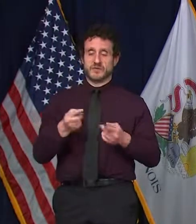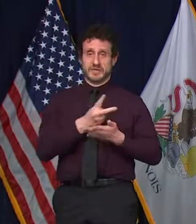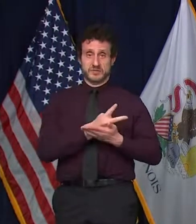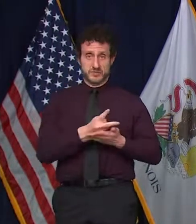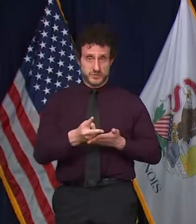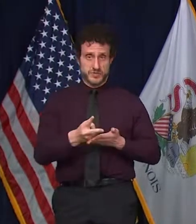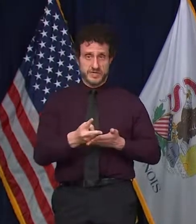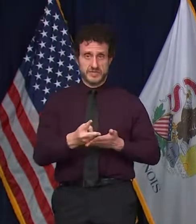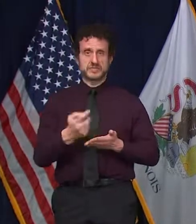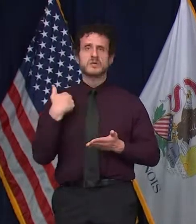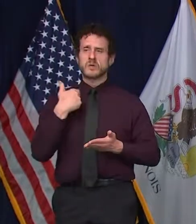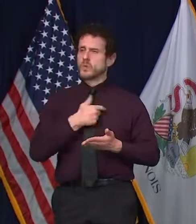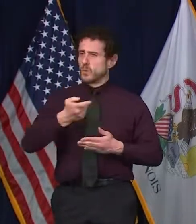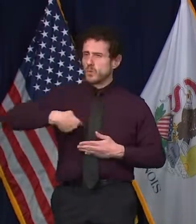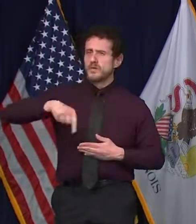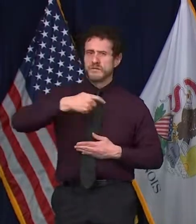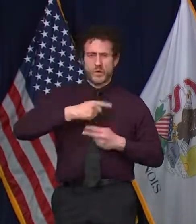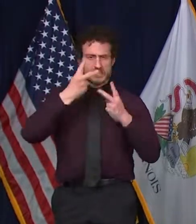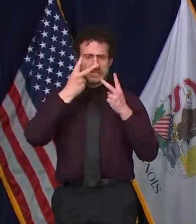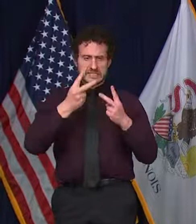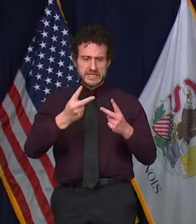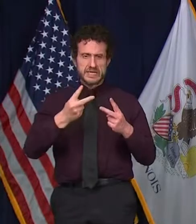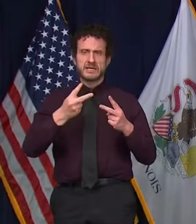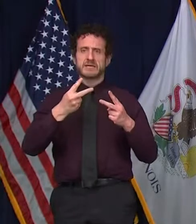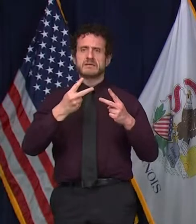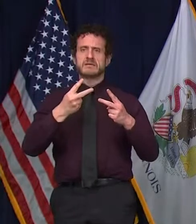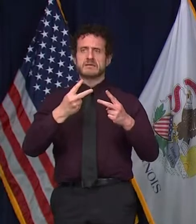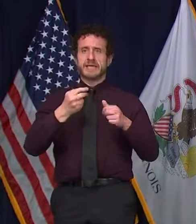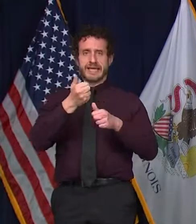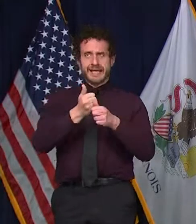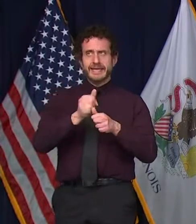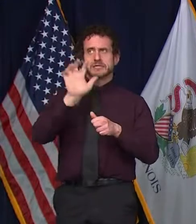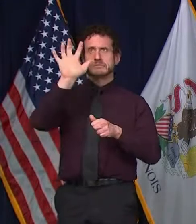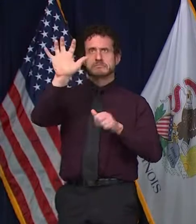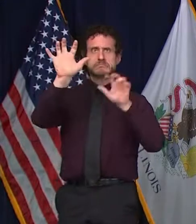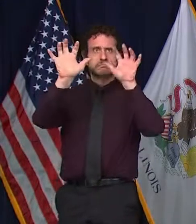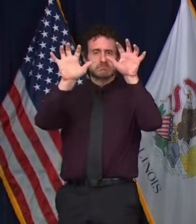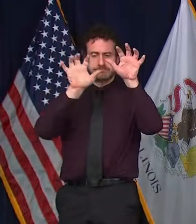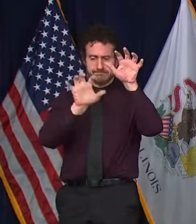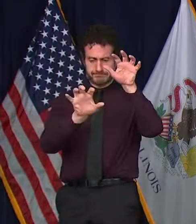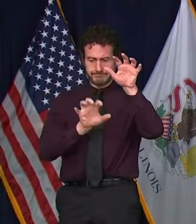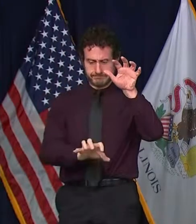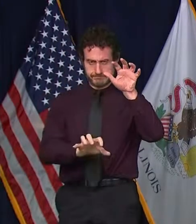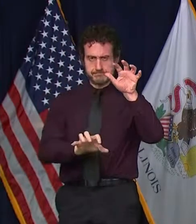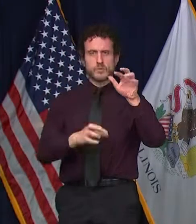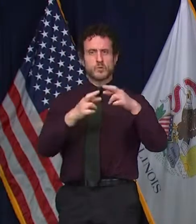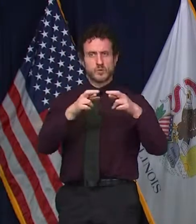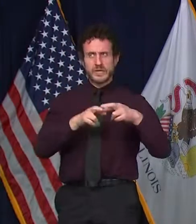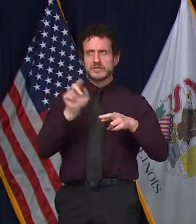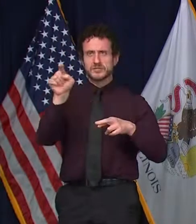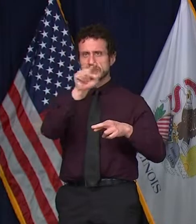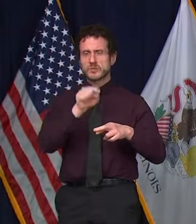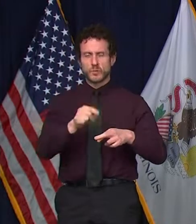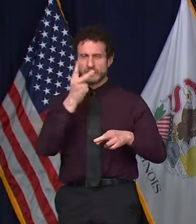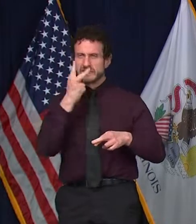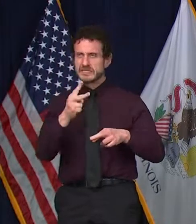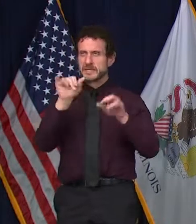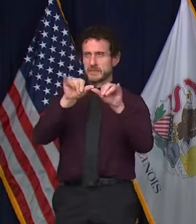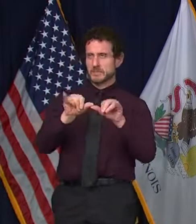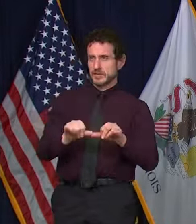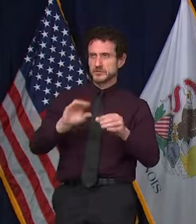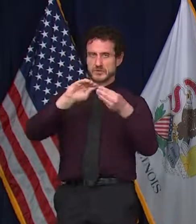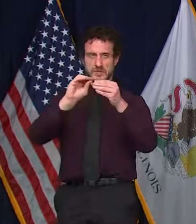weeks, we have all watched the trends of each of the 4 Restore Illinois regions and measured them for